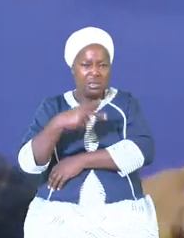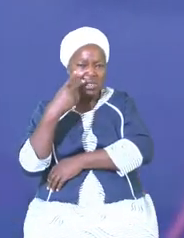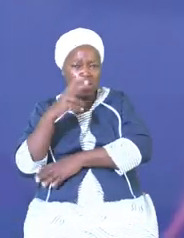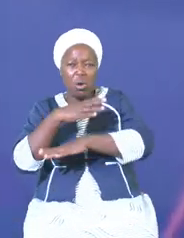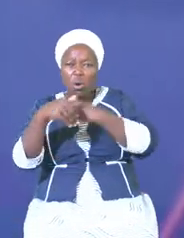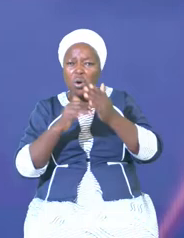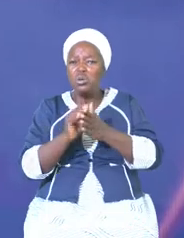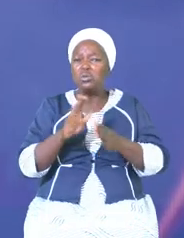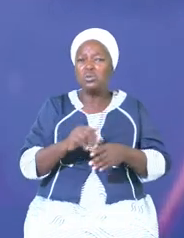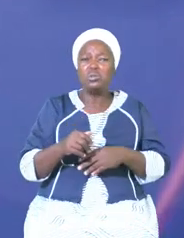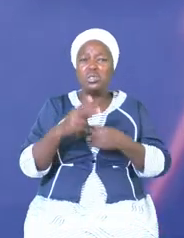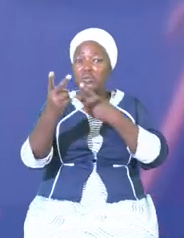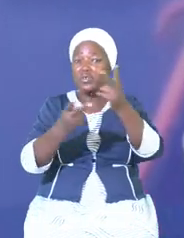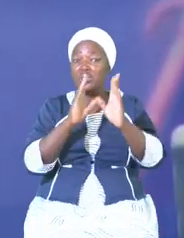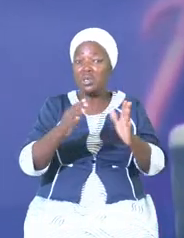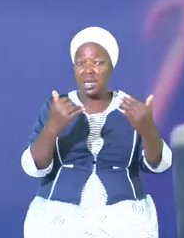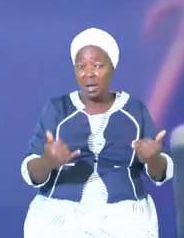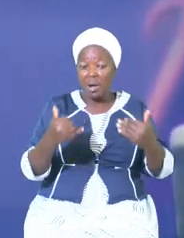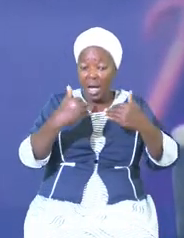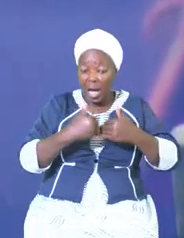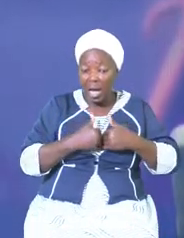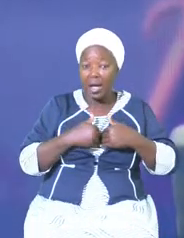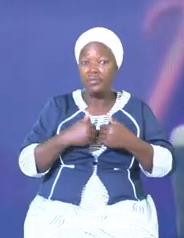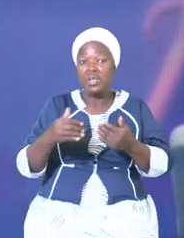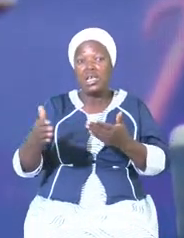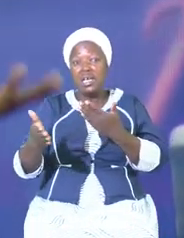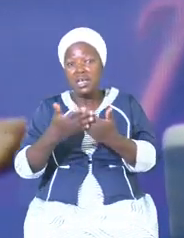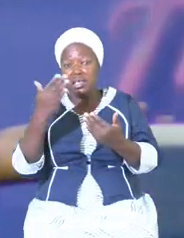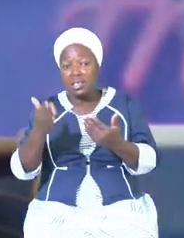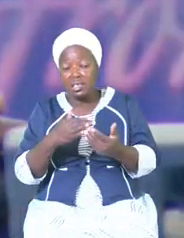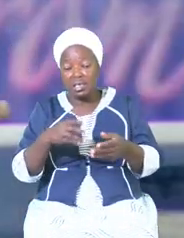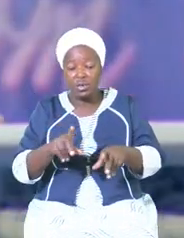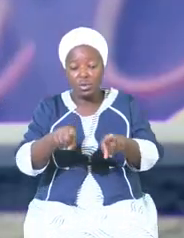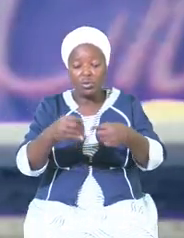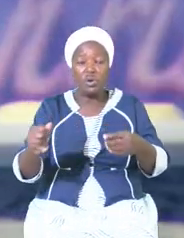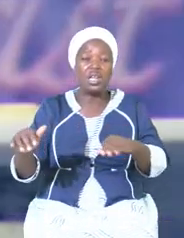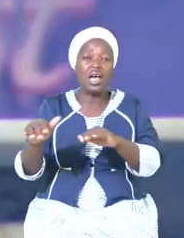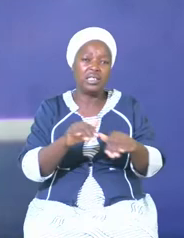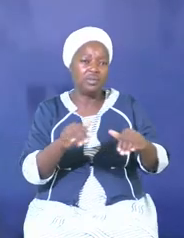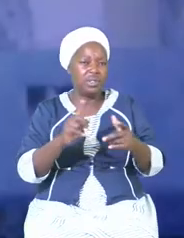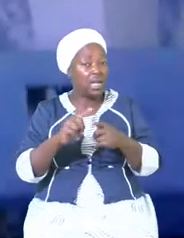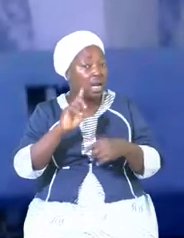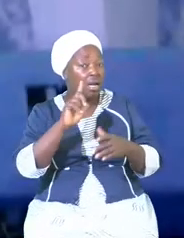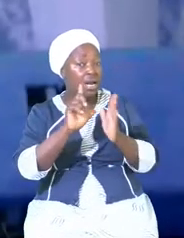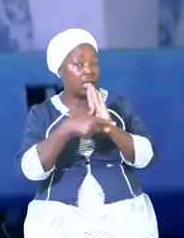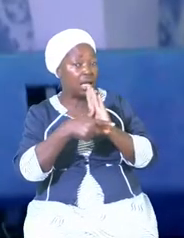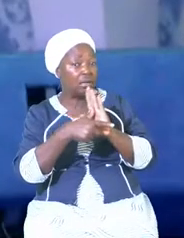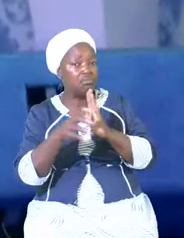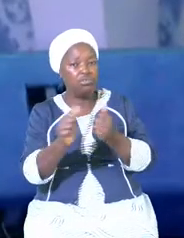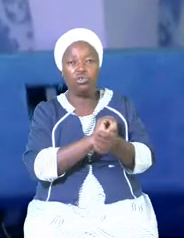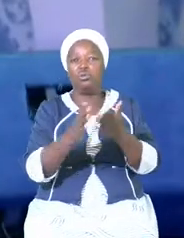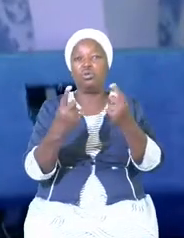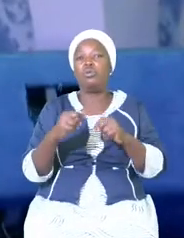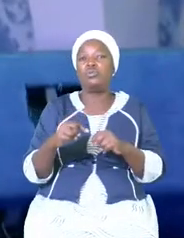have easy going activity, eventually destruction comes. In